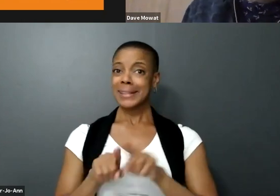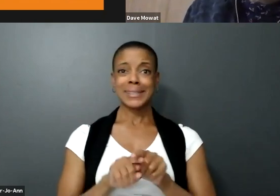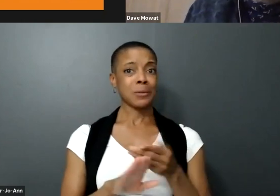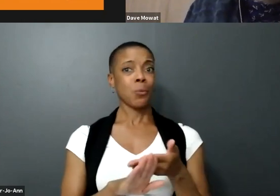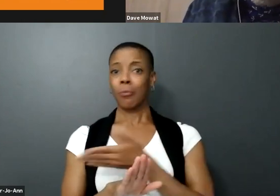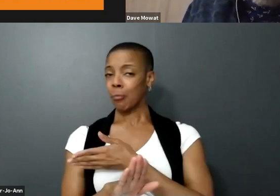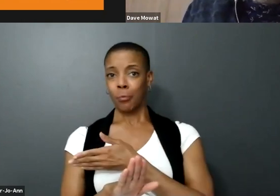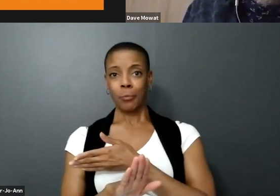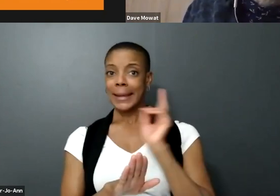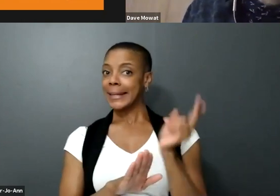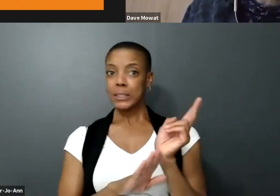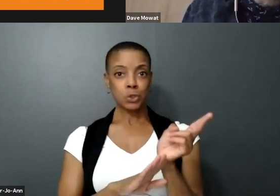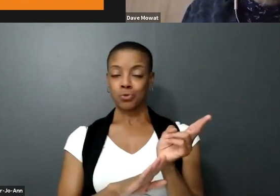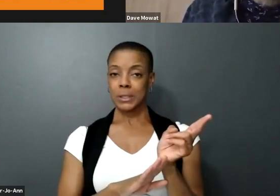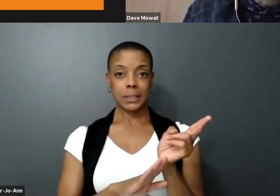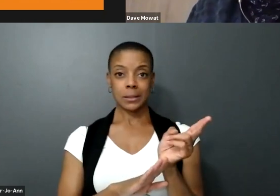century.